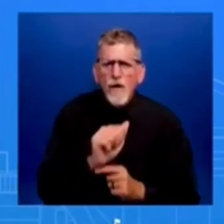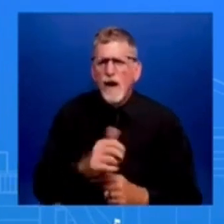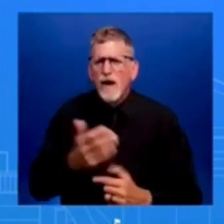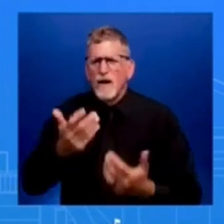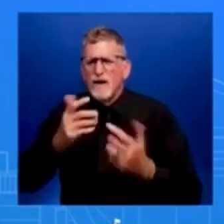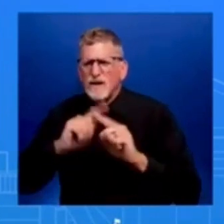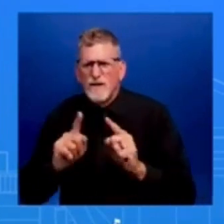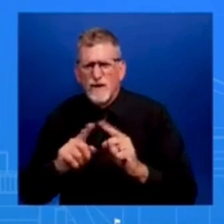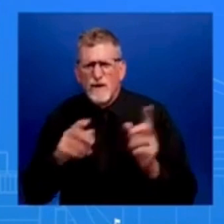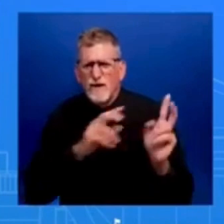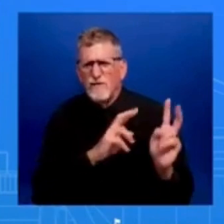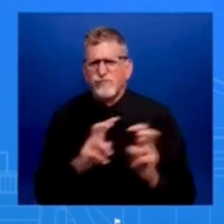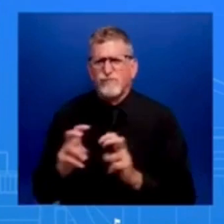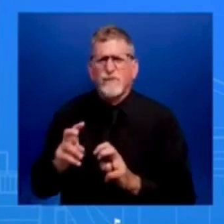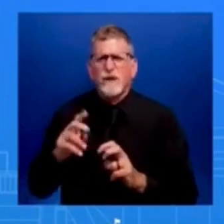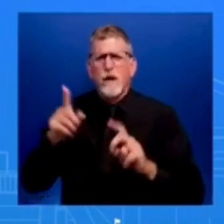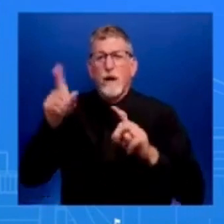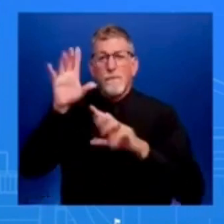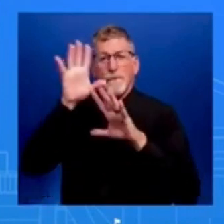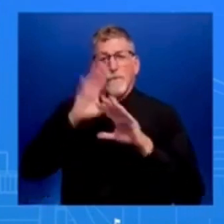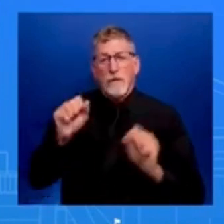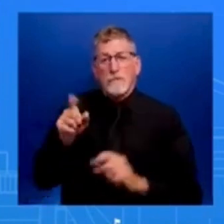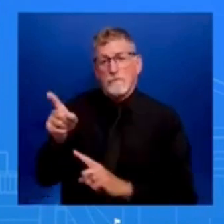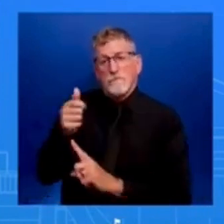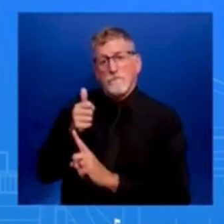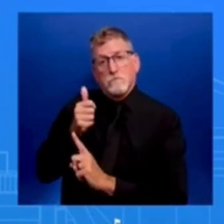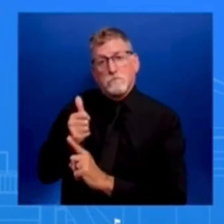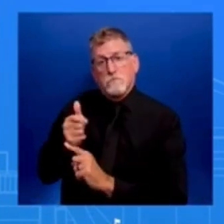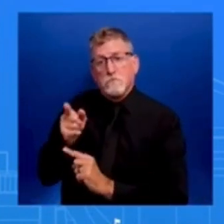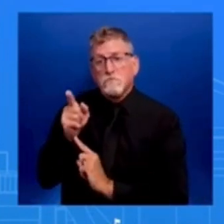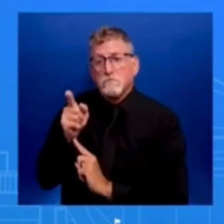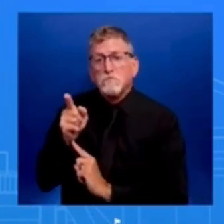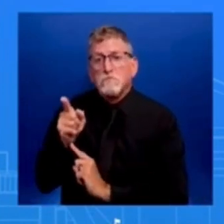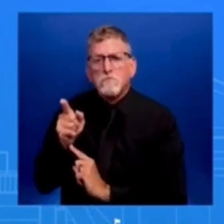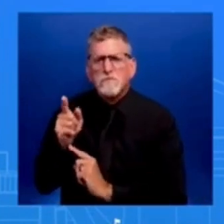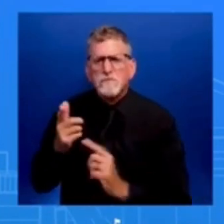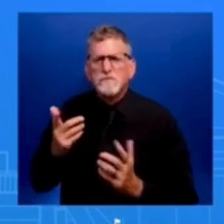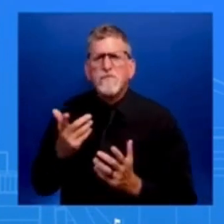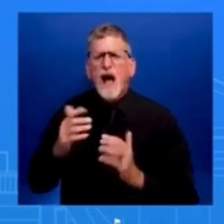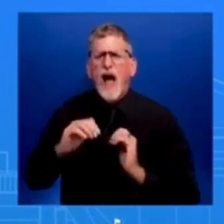How does he assess the broader acceptance of U.S. society to